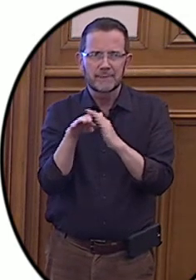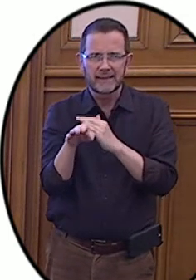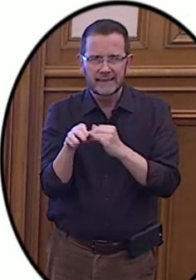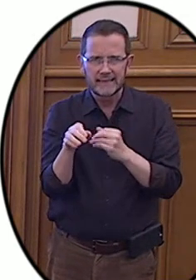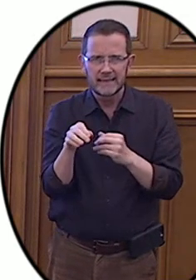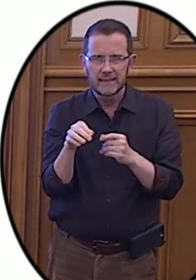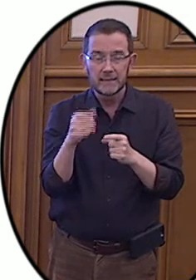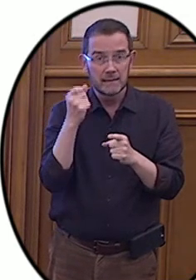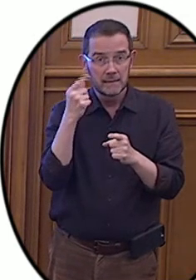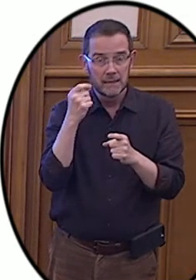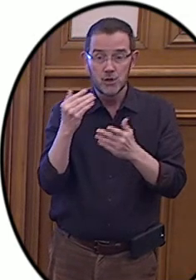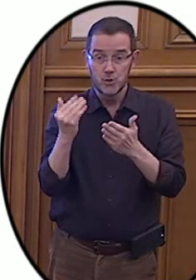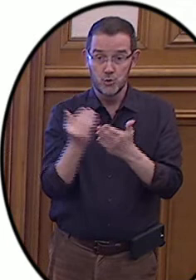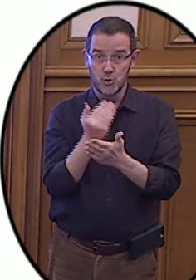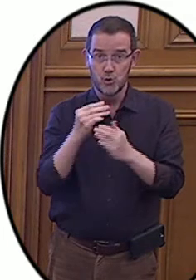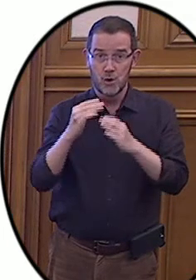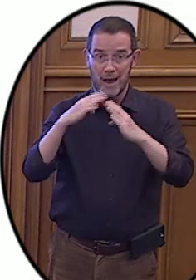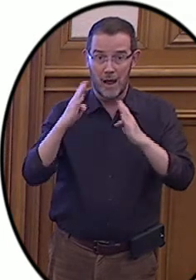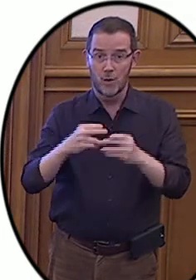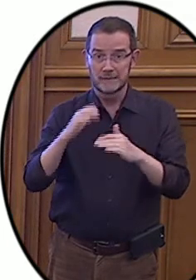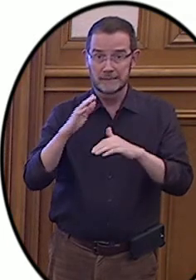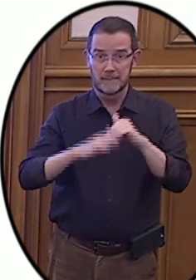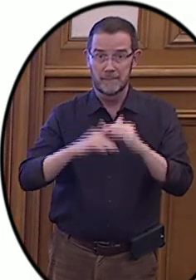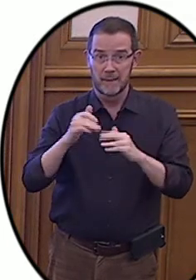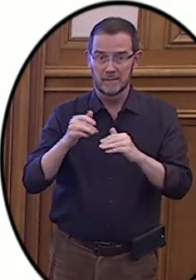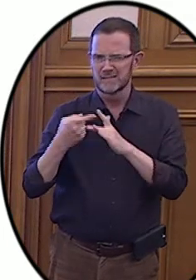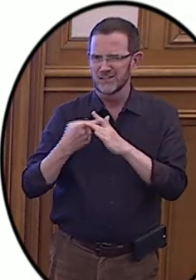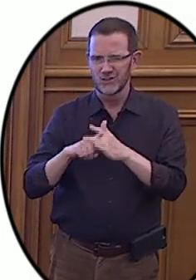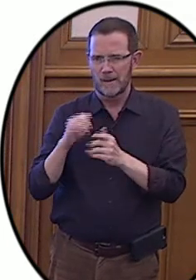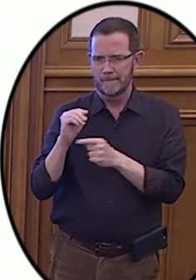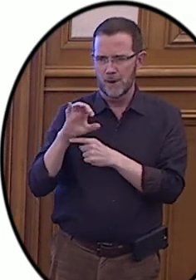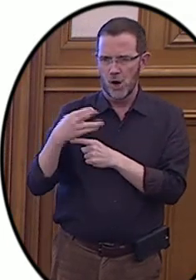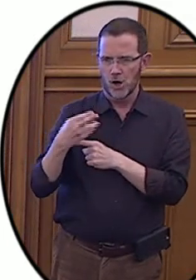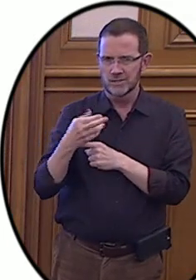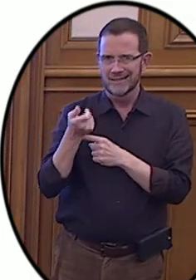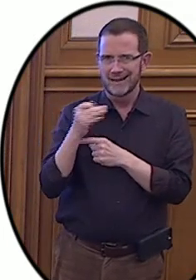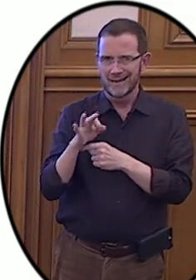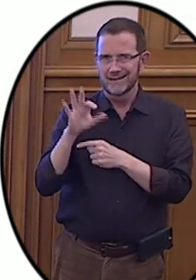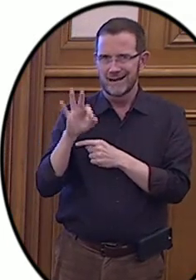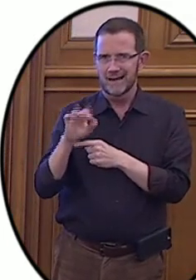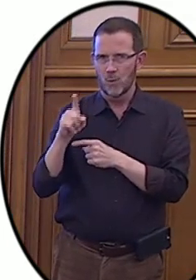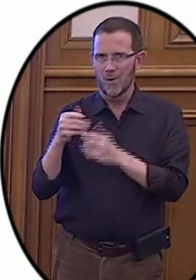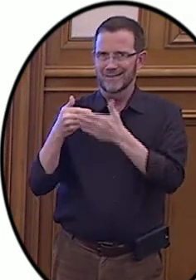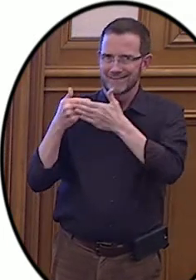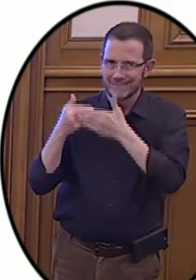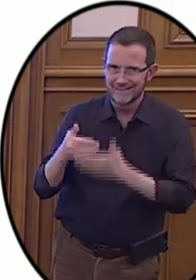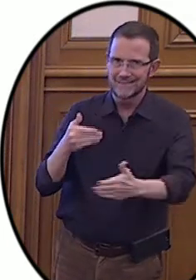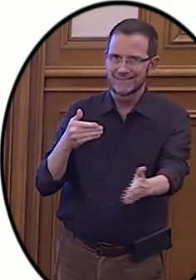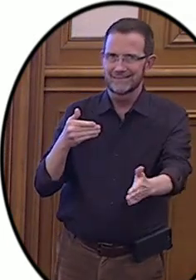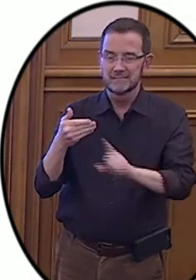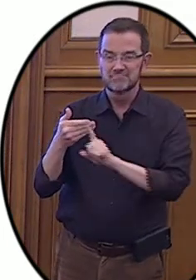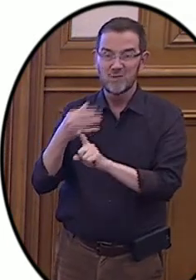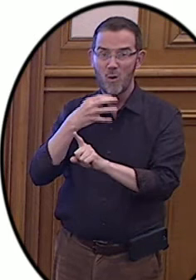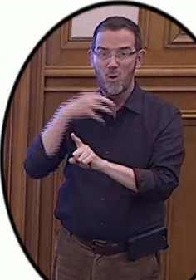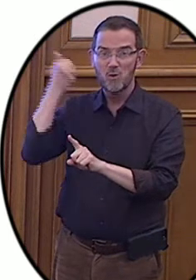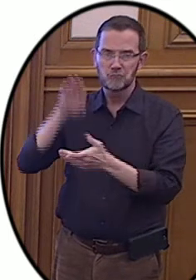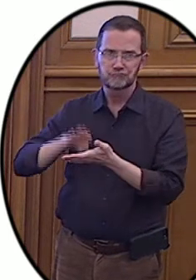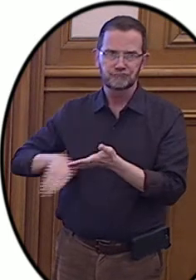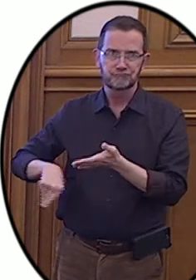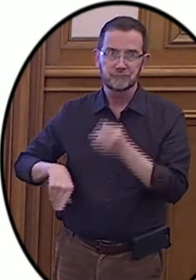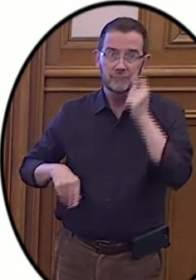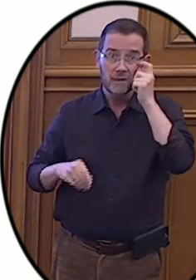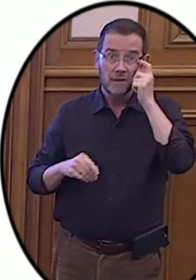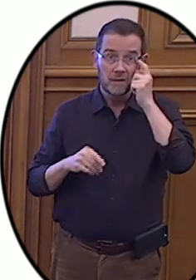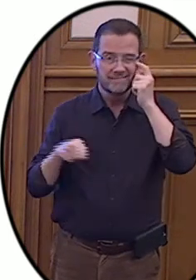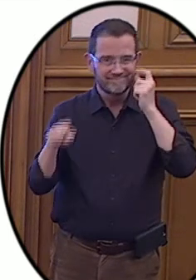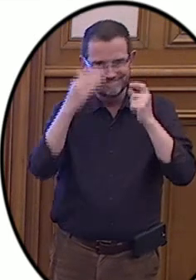of 1991. And that's important because, as folks here probably know,